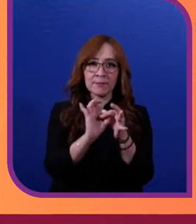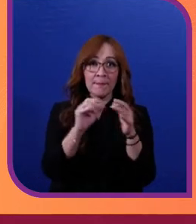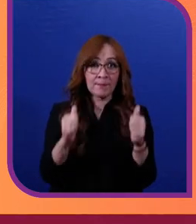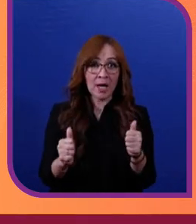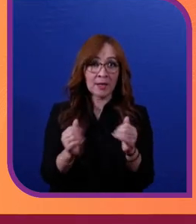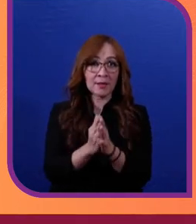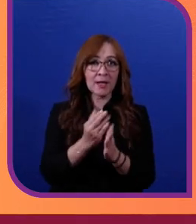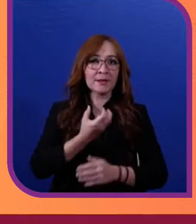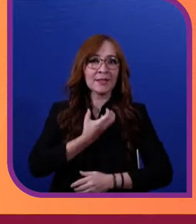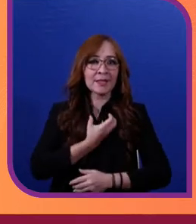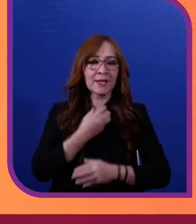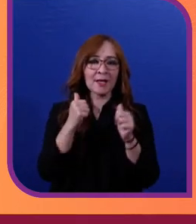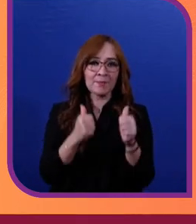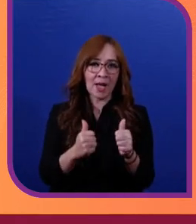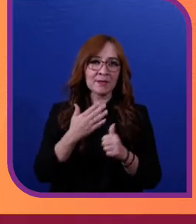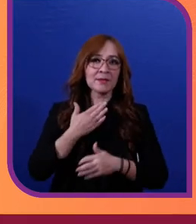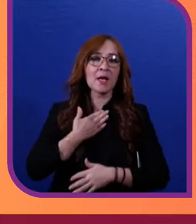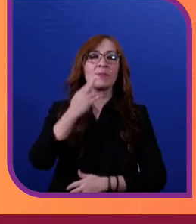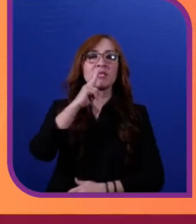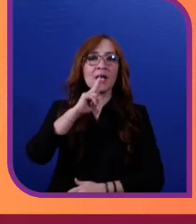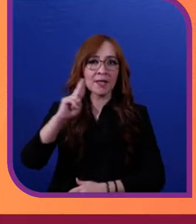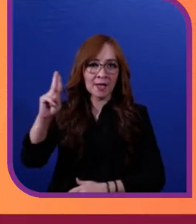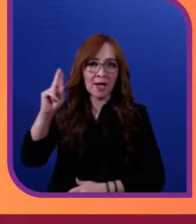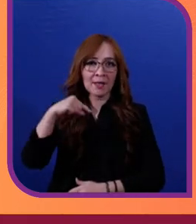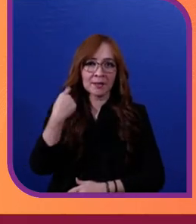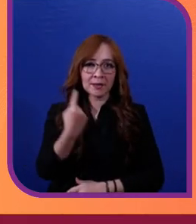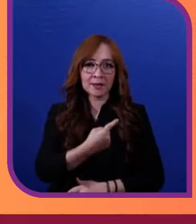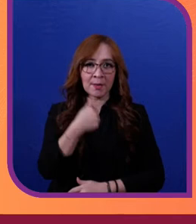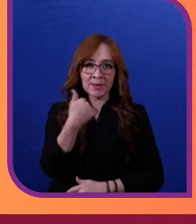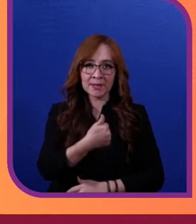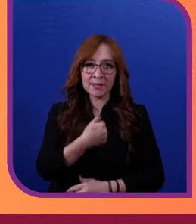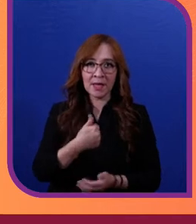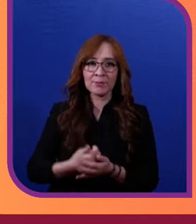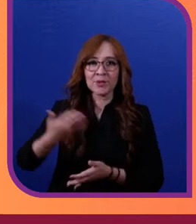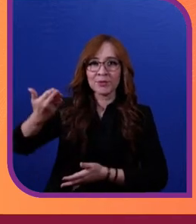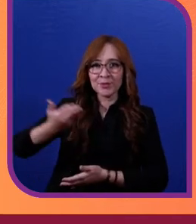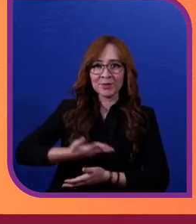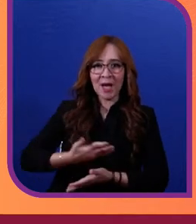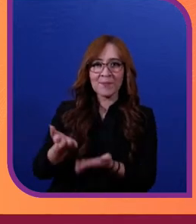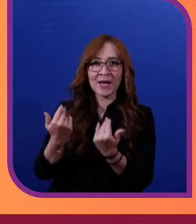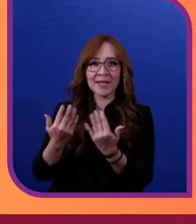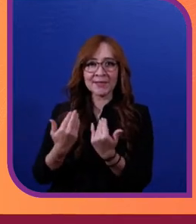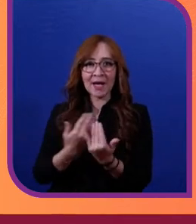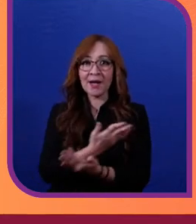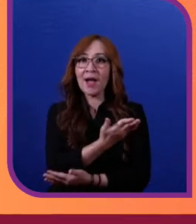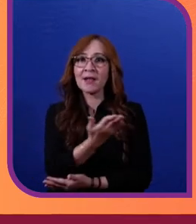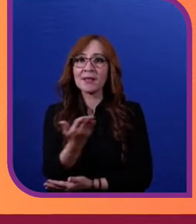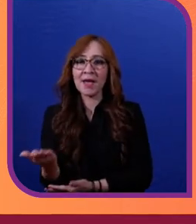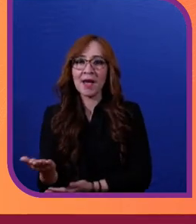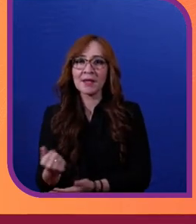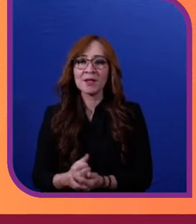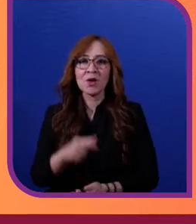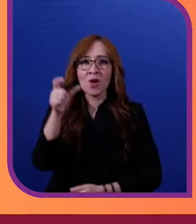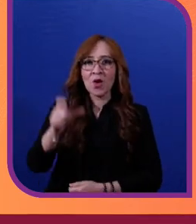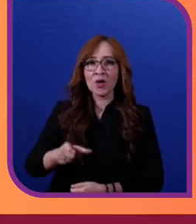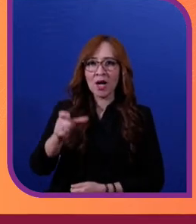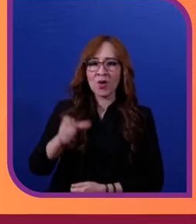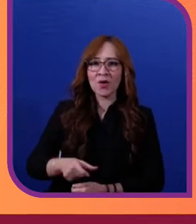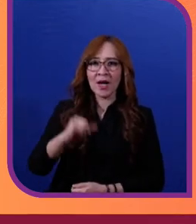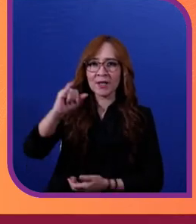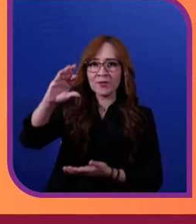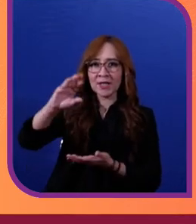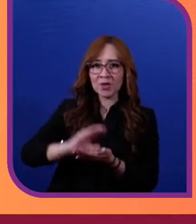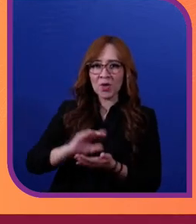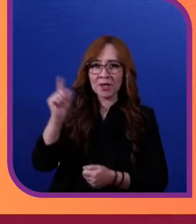are inviting you guys from the investors here in Middle East and over the Parts Of the world to come to Indonesia as